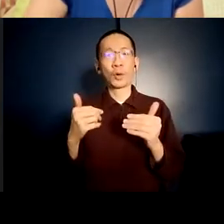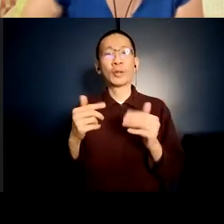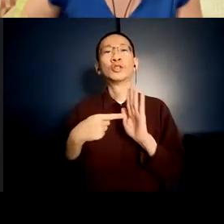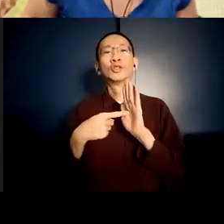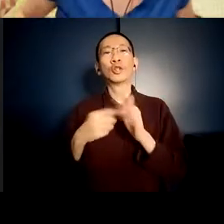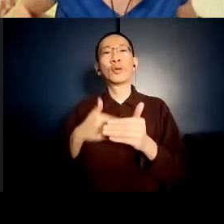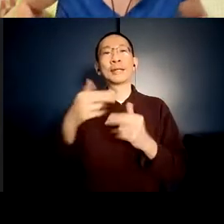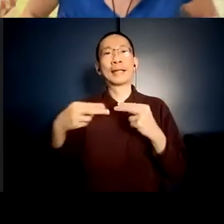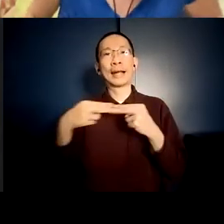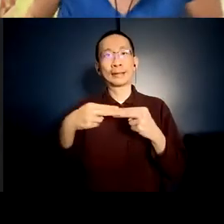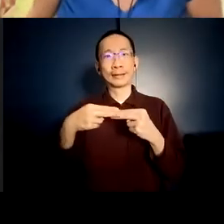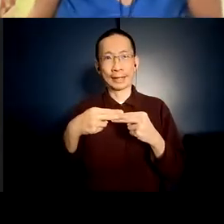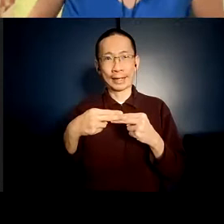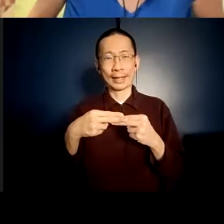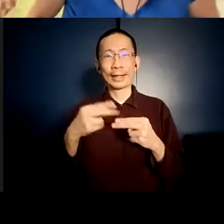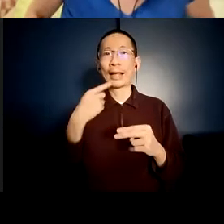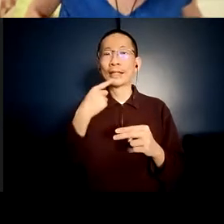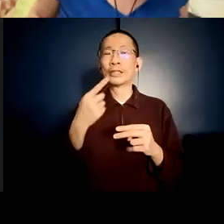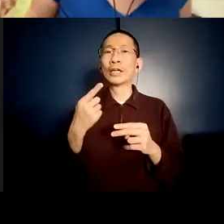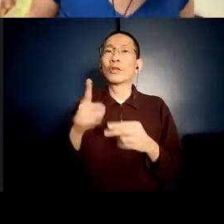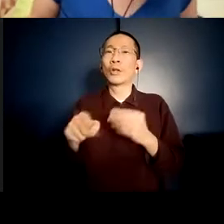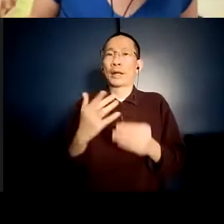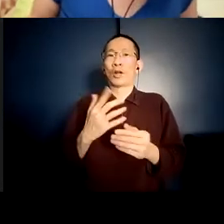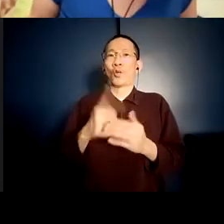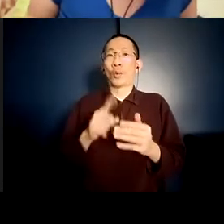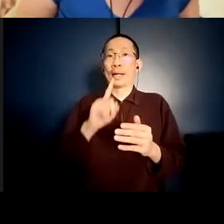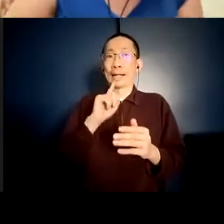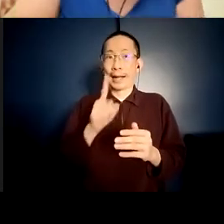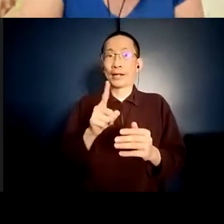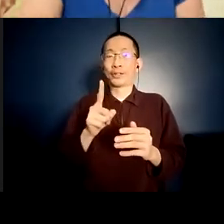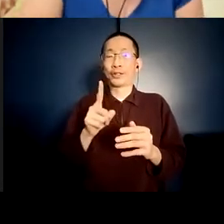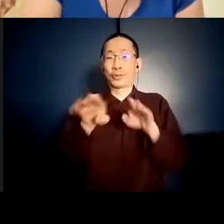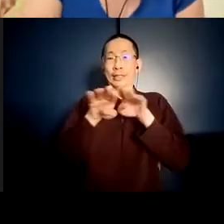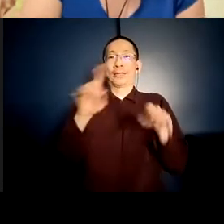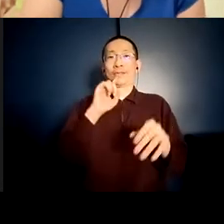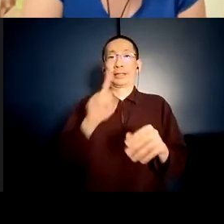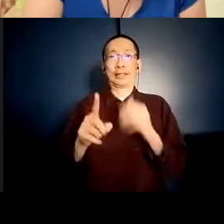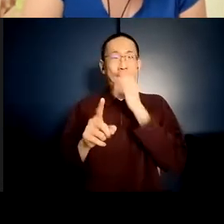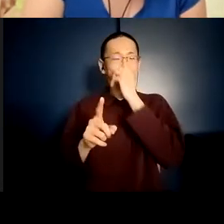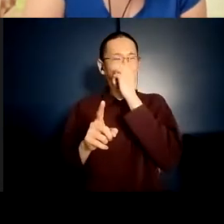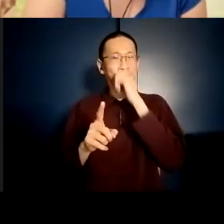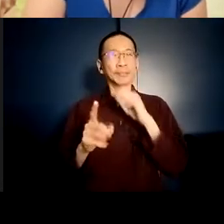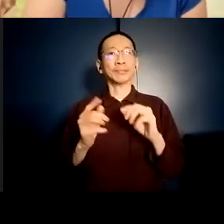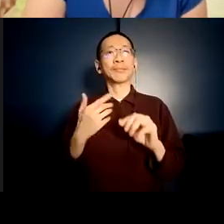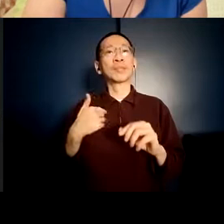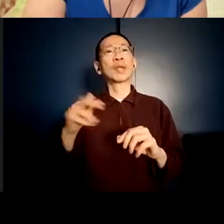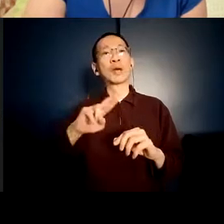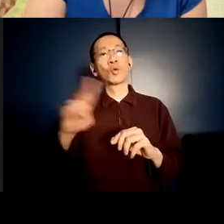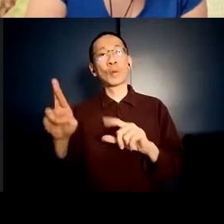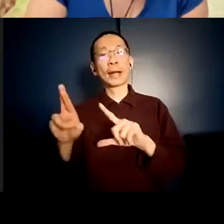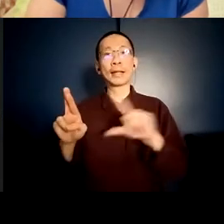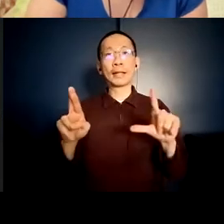next slide here and tell you a little bit about what it actually is. So my right and left